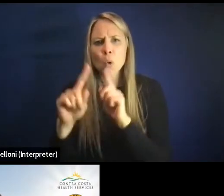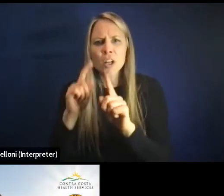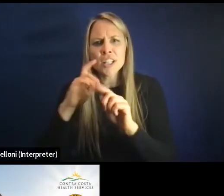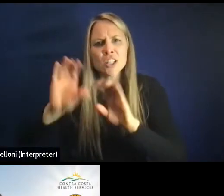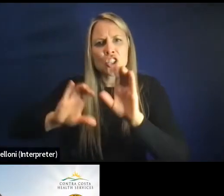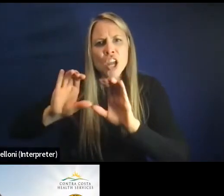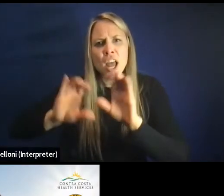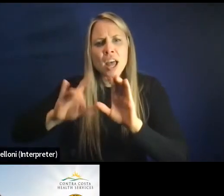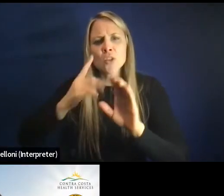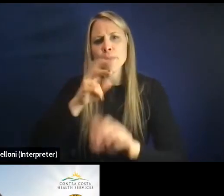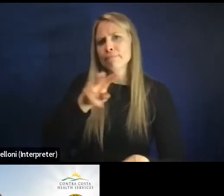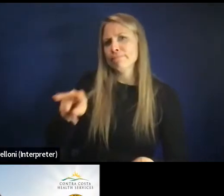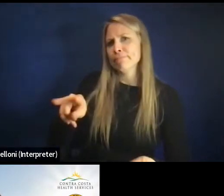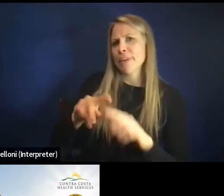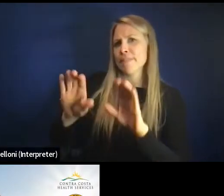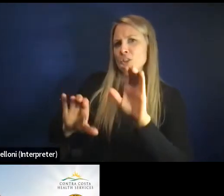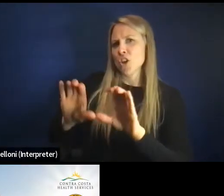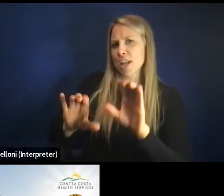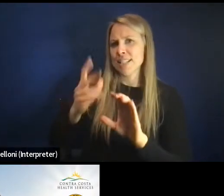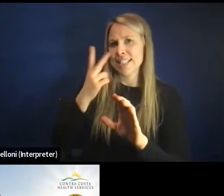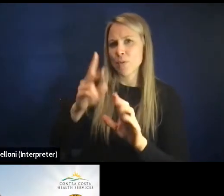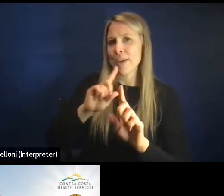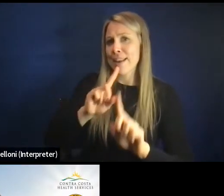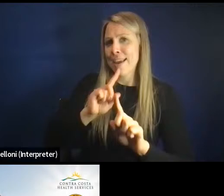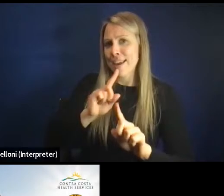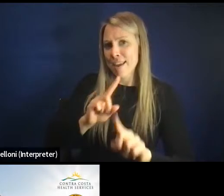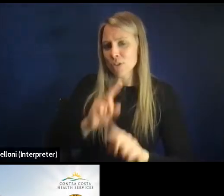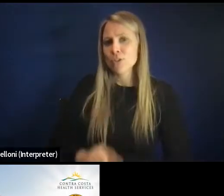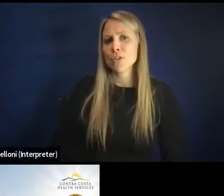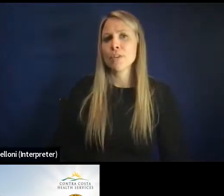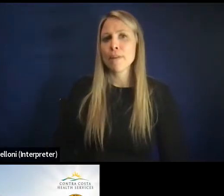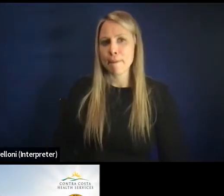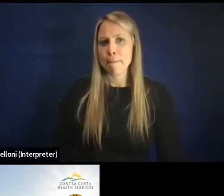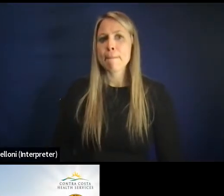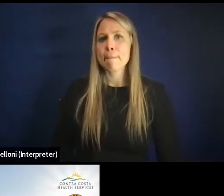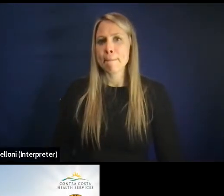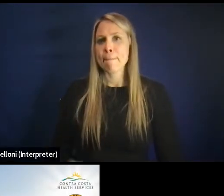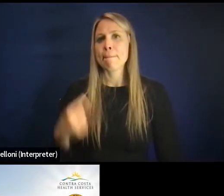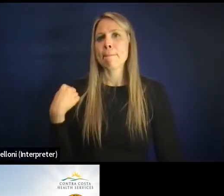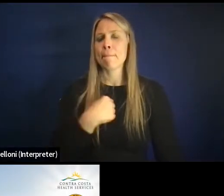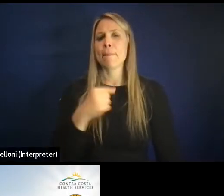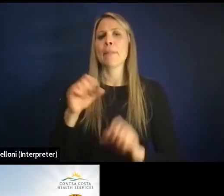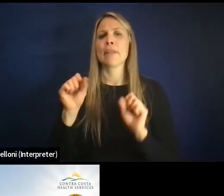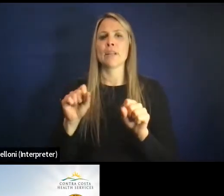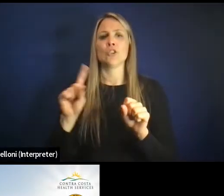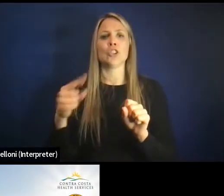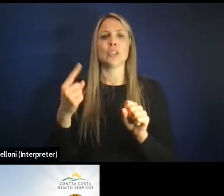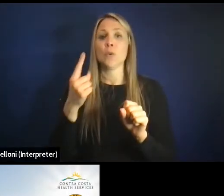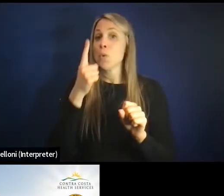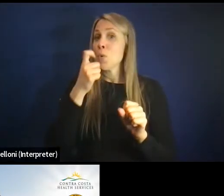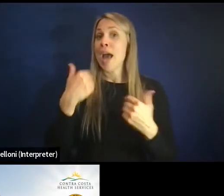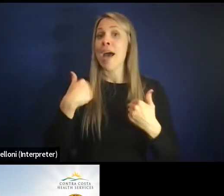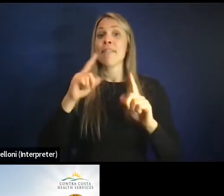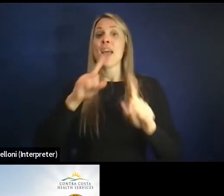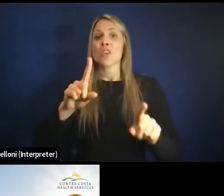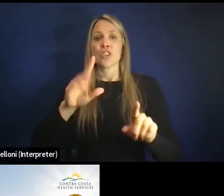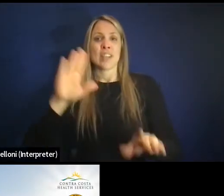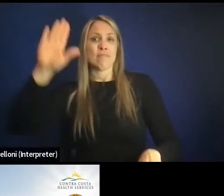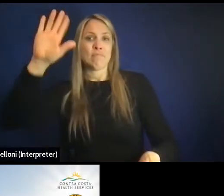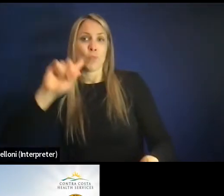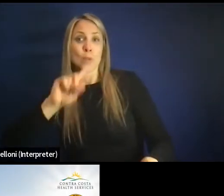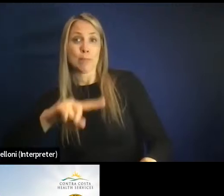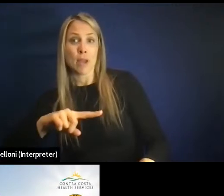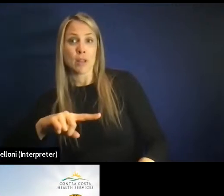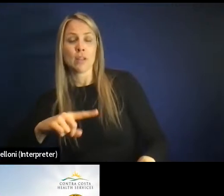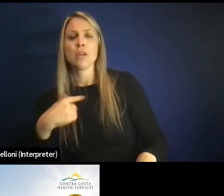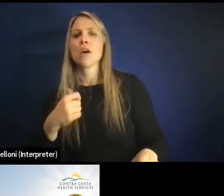so I'm going to jump to those and see if we can get them all answered. And we can just, whoever has the answer can jump in and answer. So let me